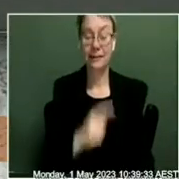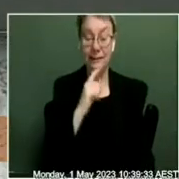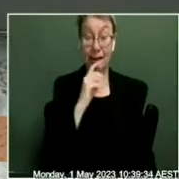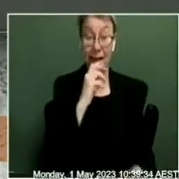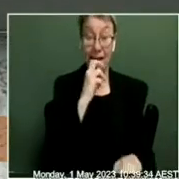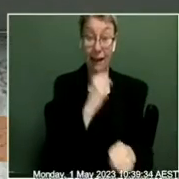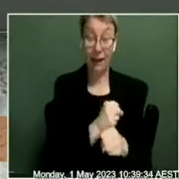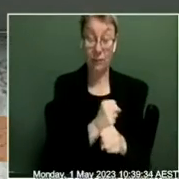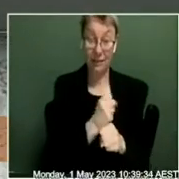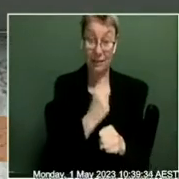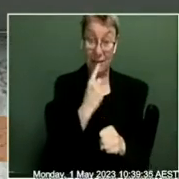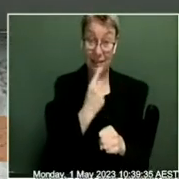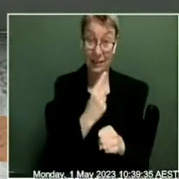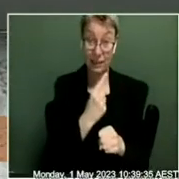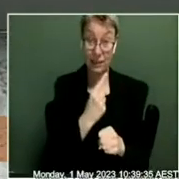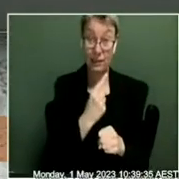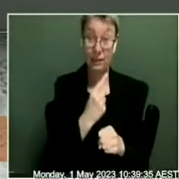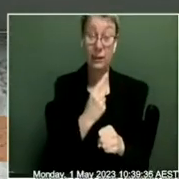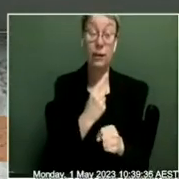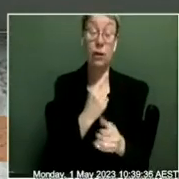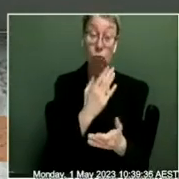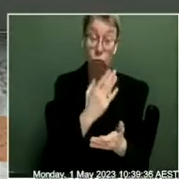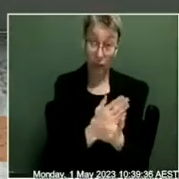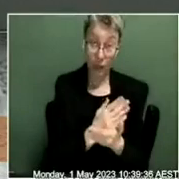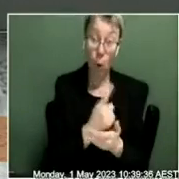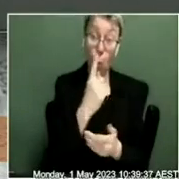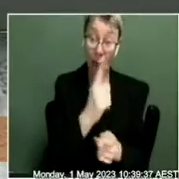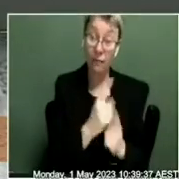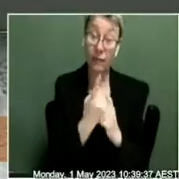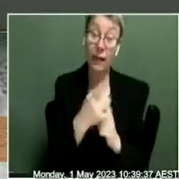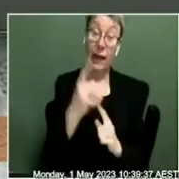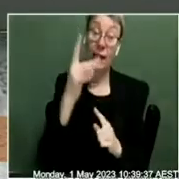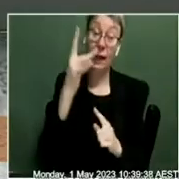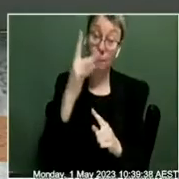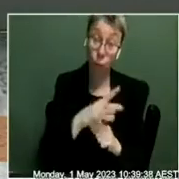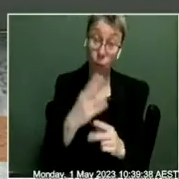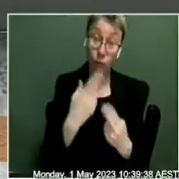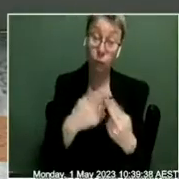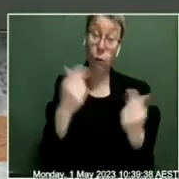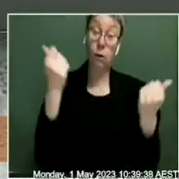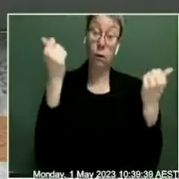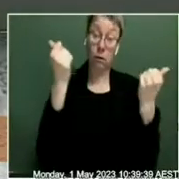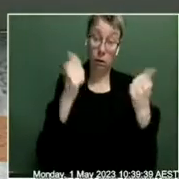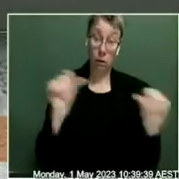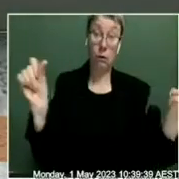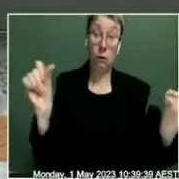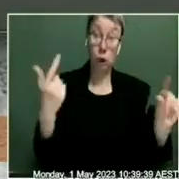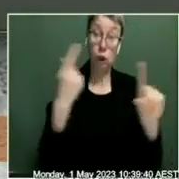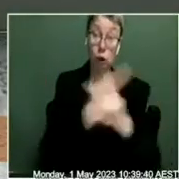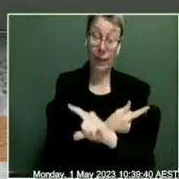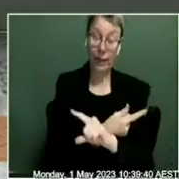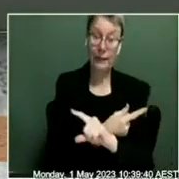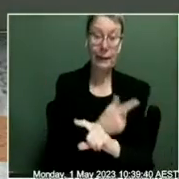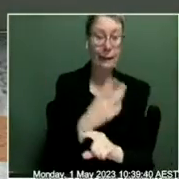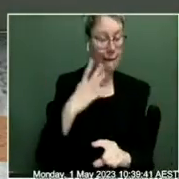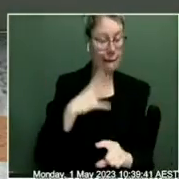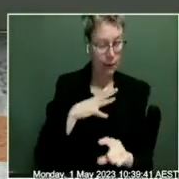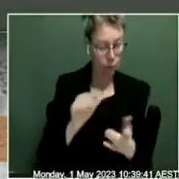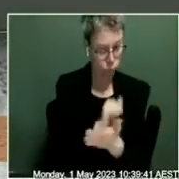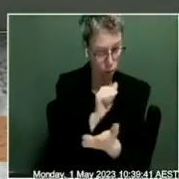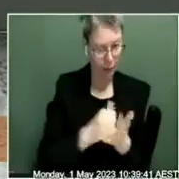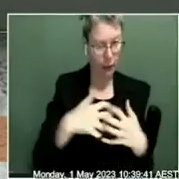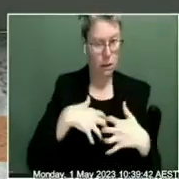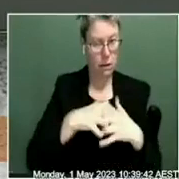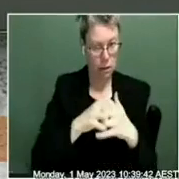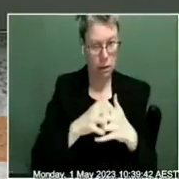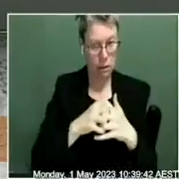these reforms. Would you accept that adequate resourcing is the key factor in